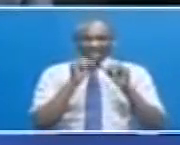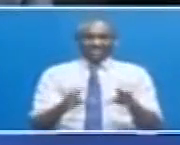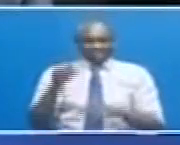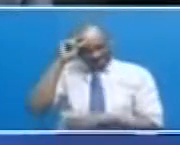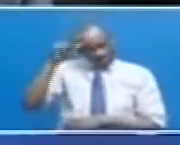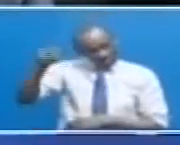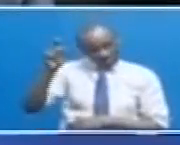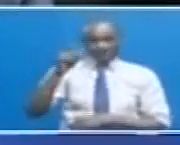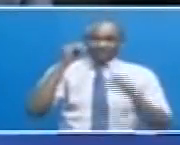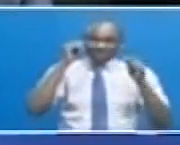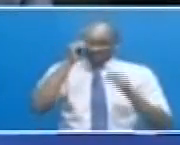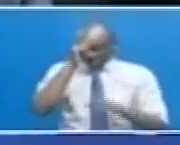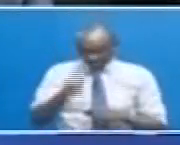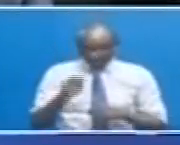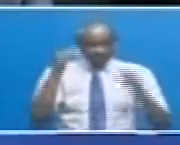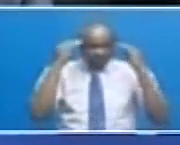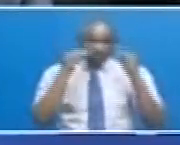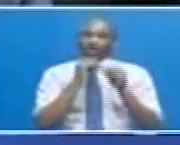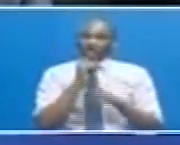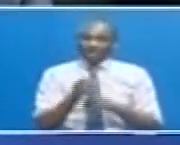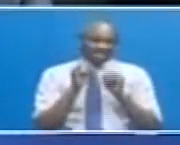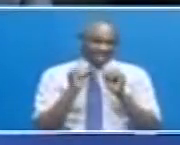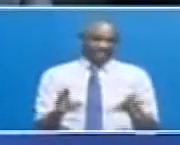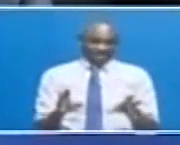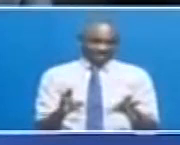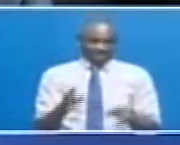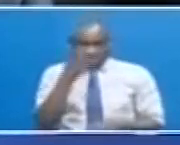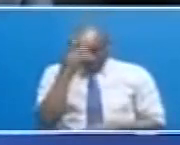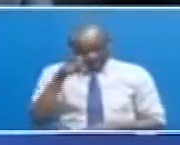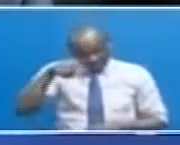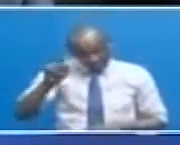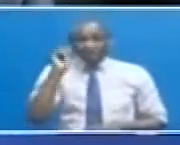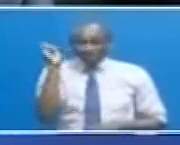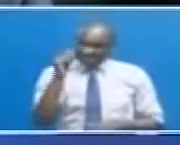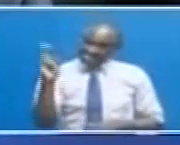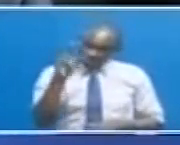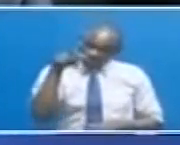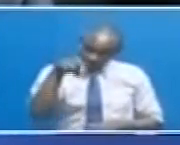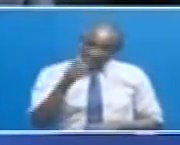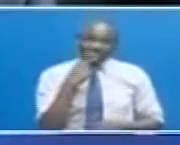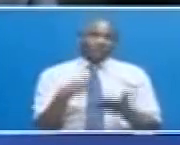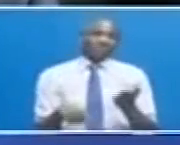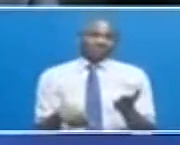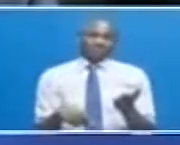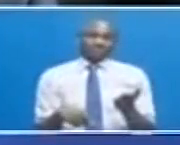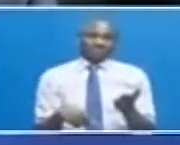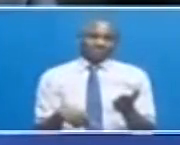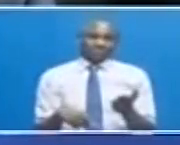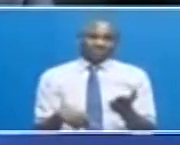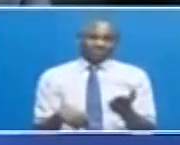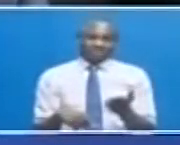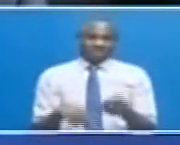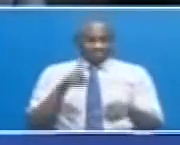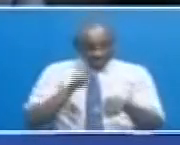the government, as embodied in the pronouncement of the President of the Republic when